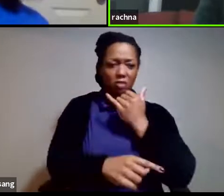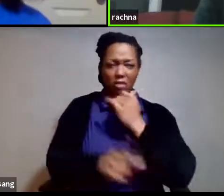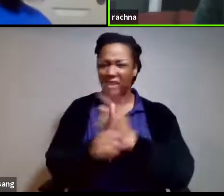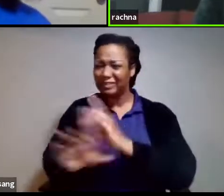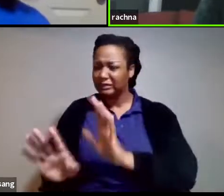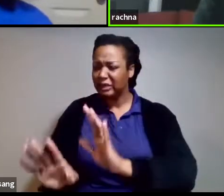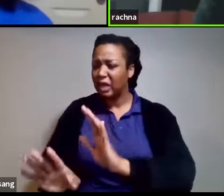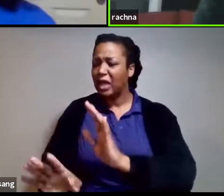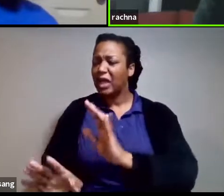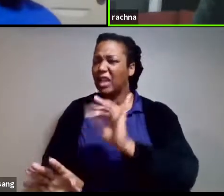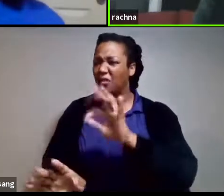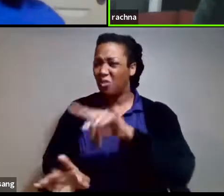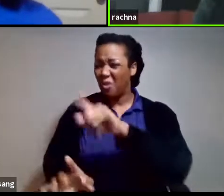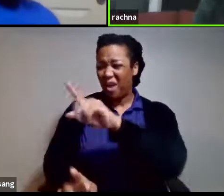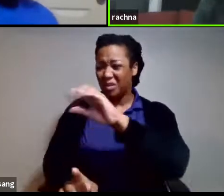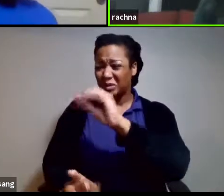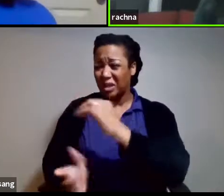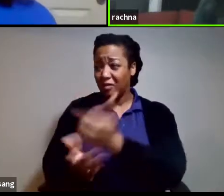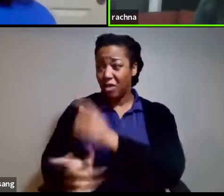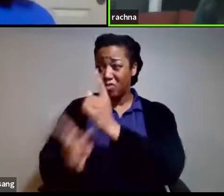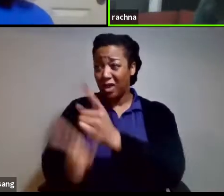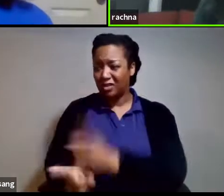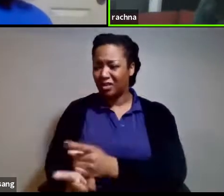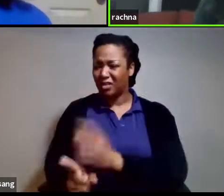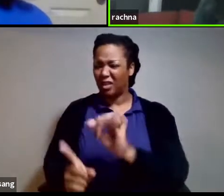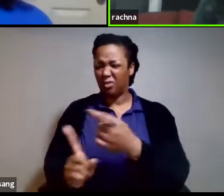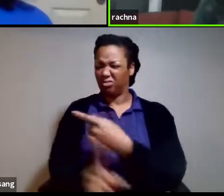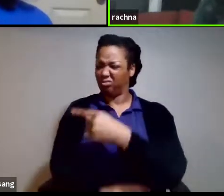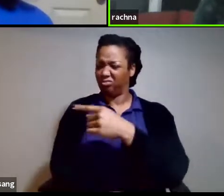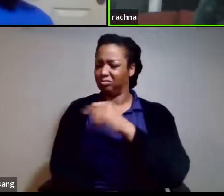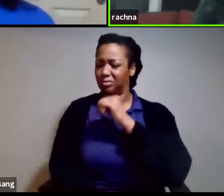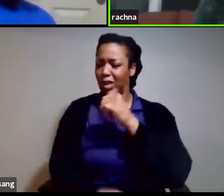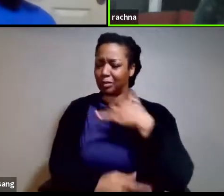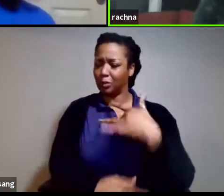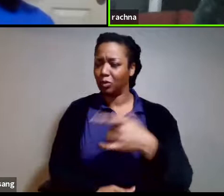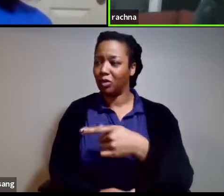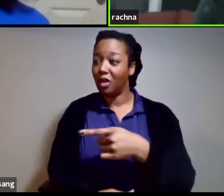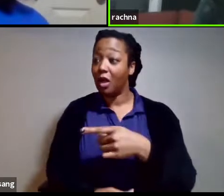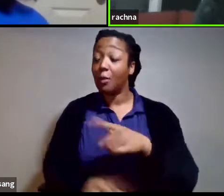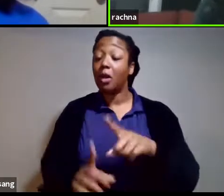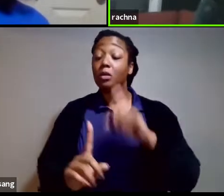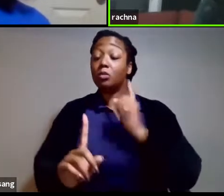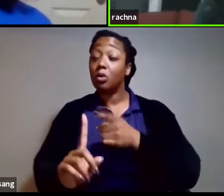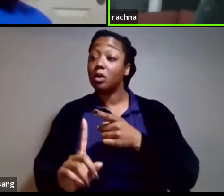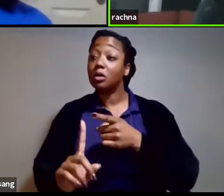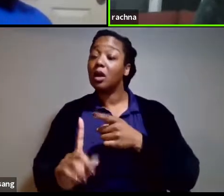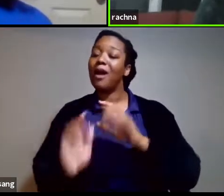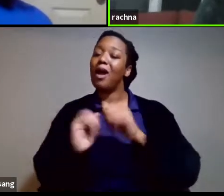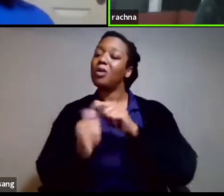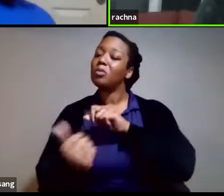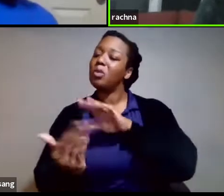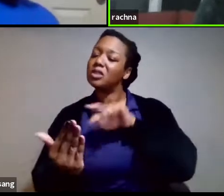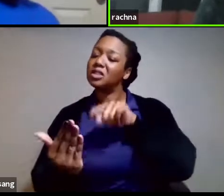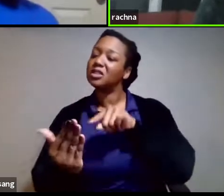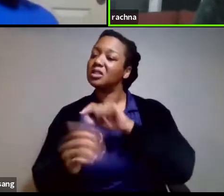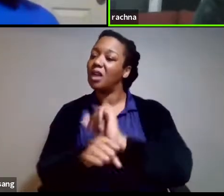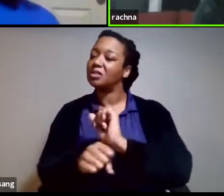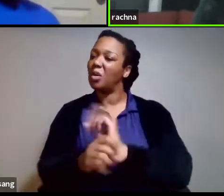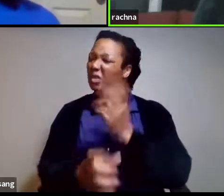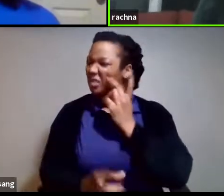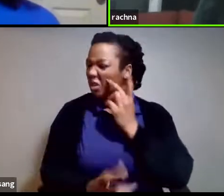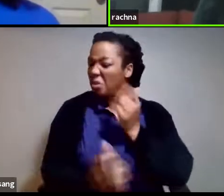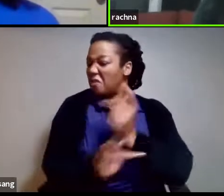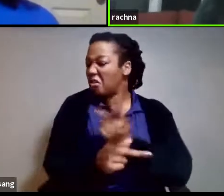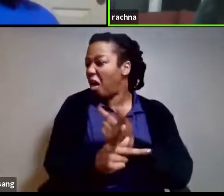sort of weird. So that's not the point. The point is to figure out how they approach a task and